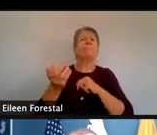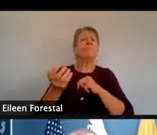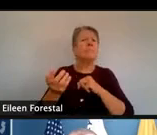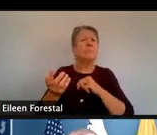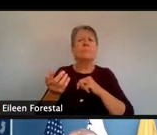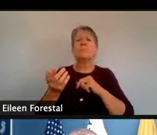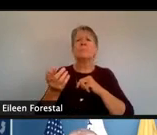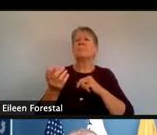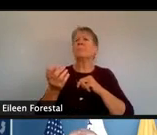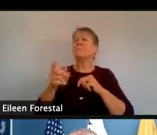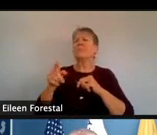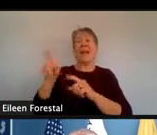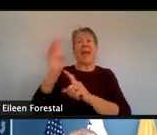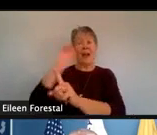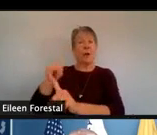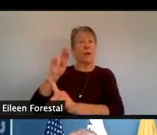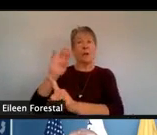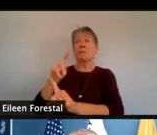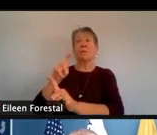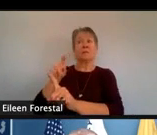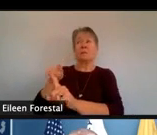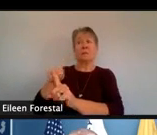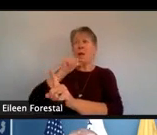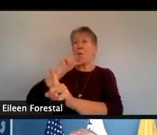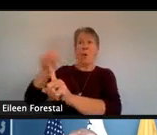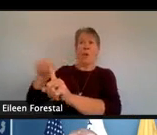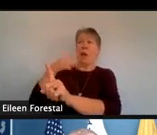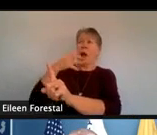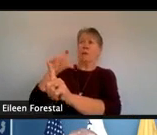raw numbers, absolute numbers, are